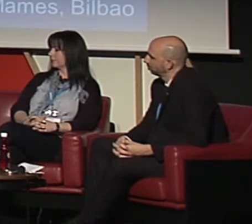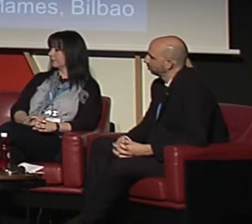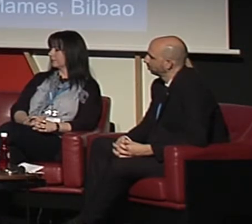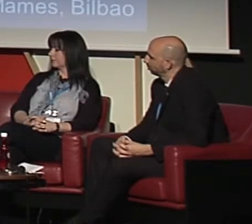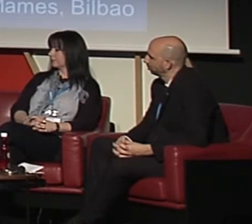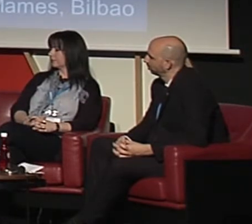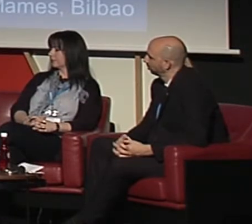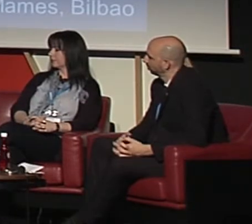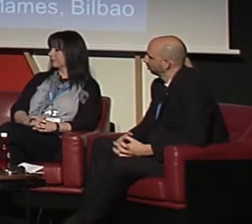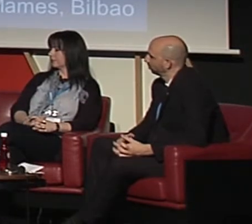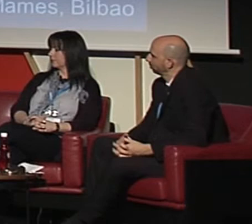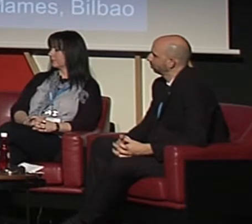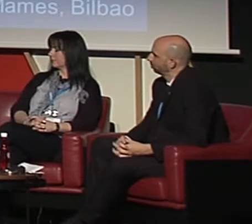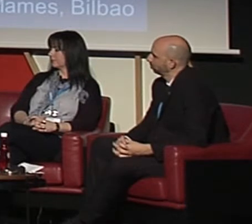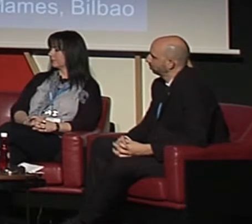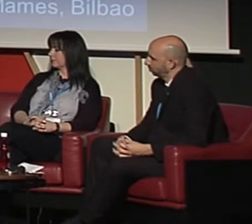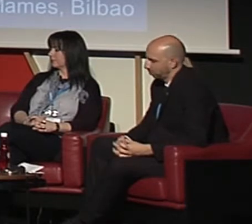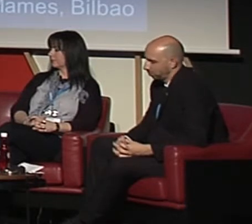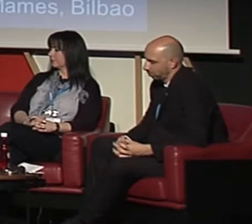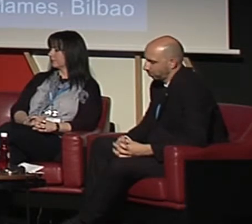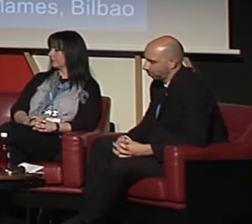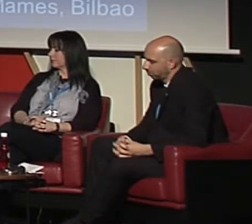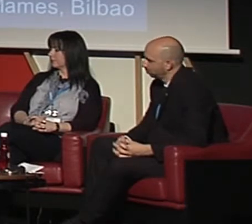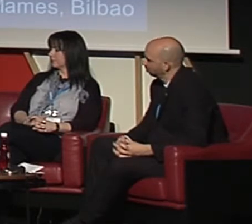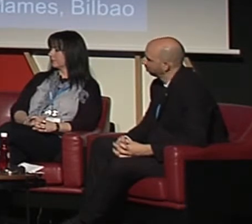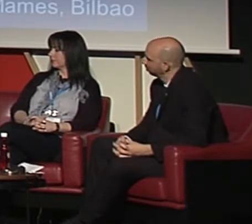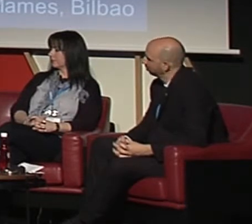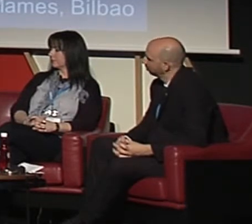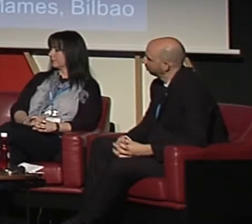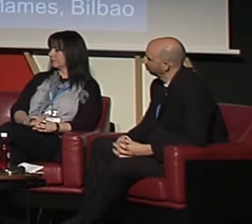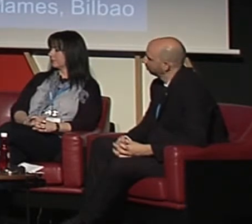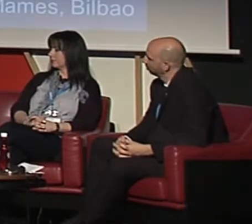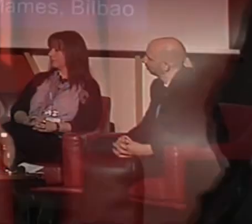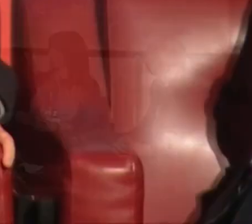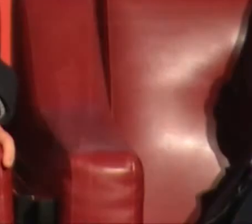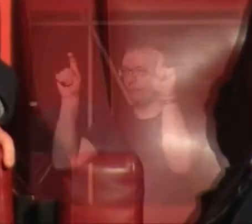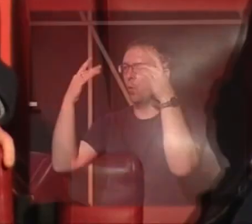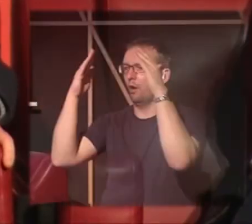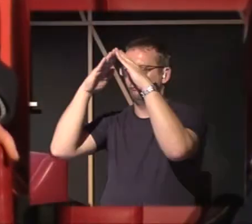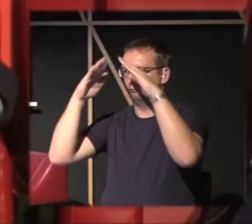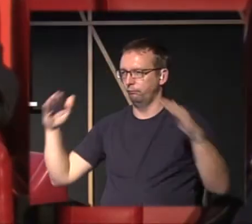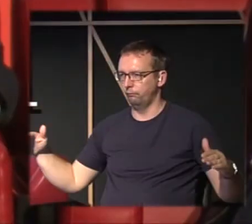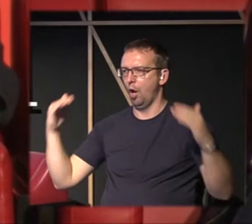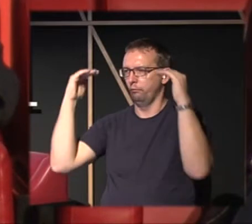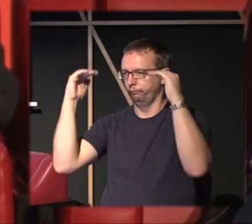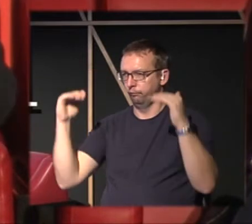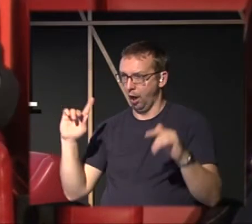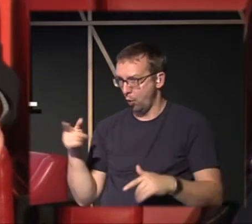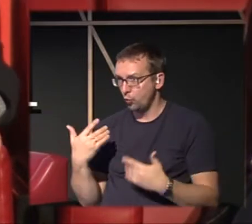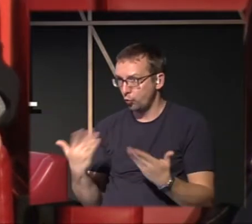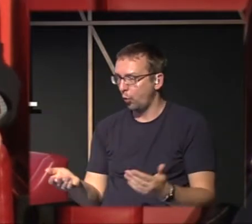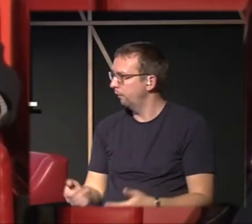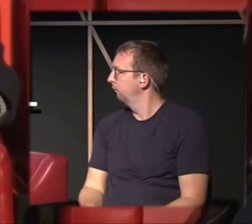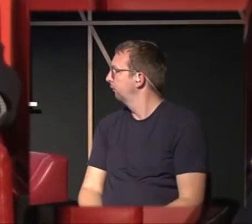pyramid? I think one of the things as well is that, more often than not, maybe the stereotype is that the bigger clubs have greater facilities, and I think